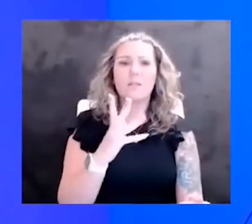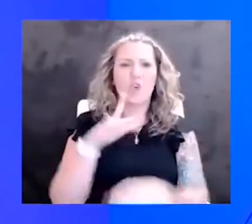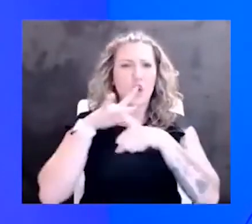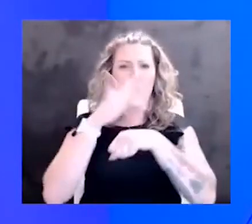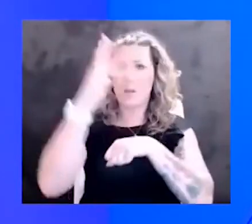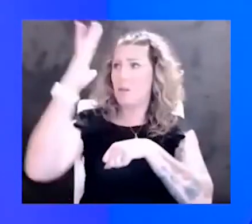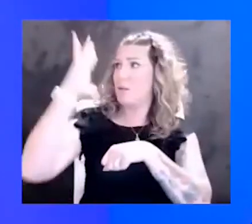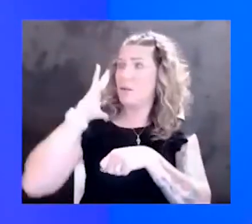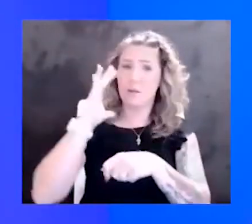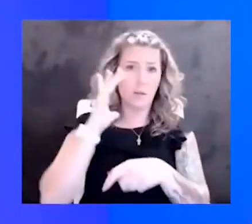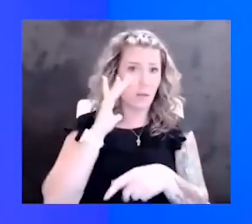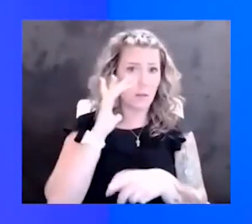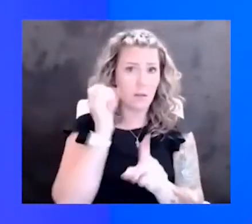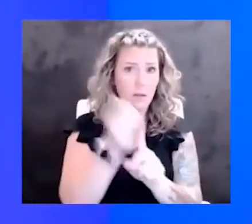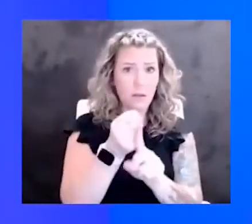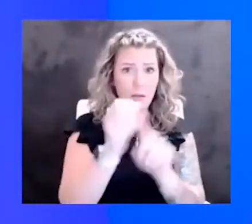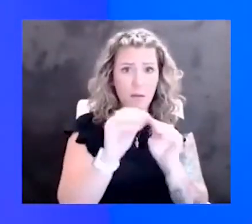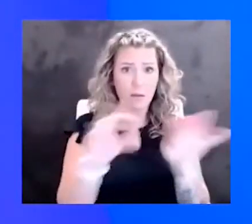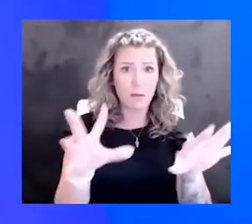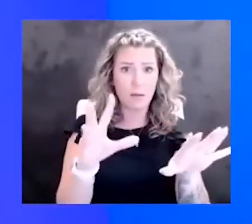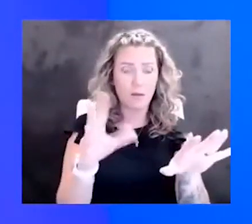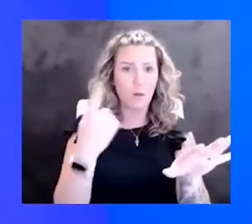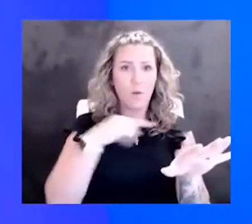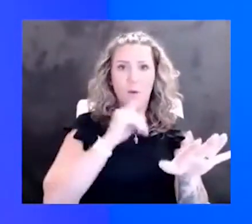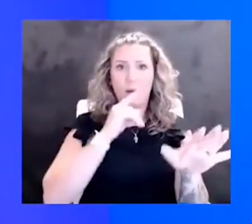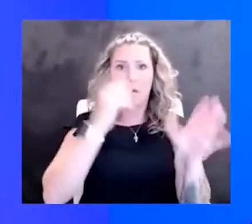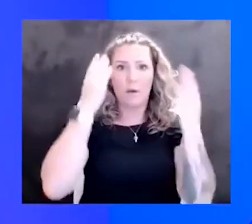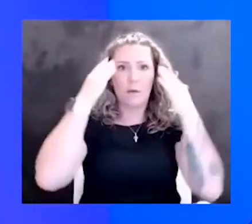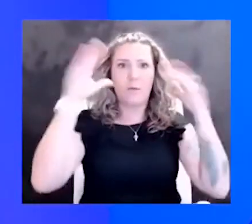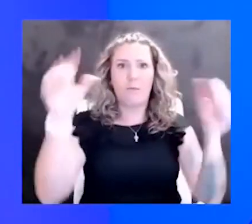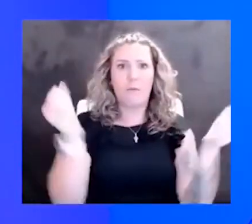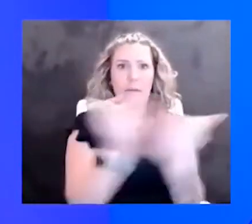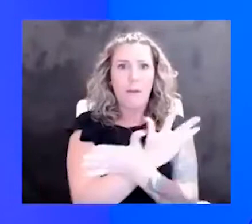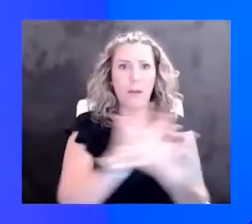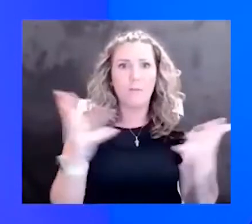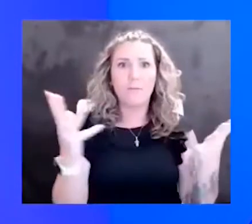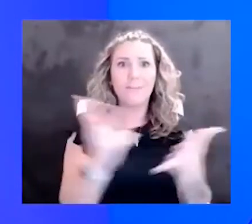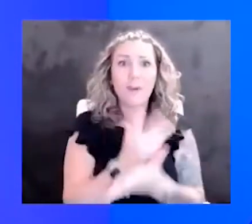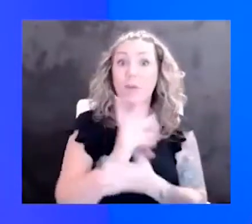know everything. We were far from that about COVID-19. Building the airplane